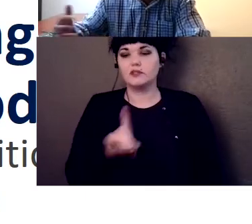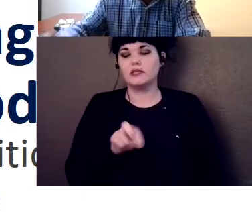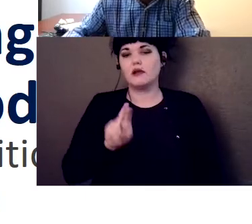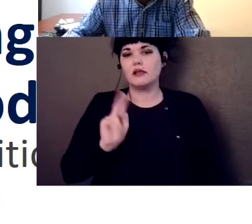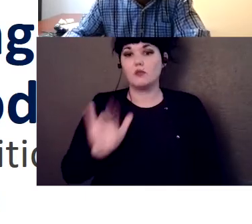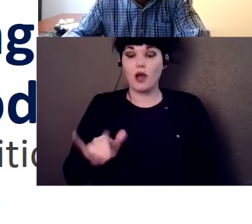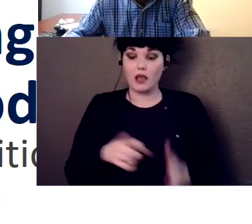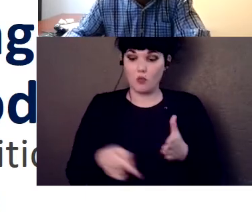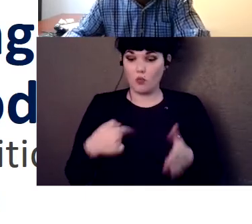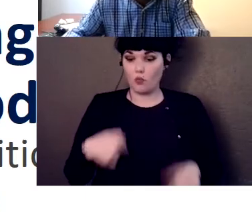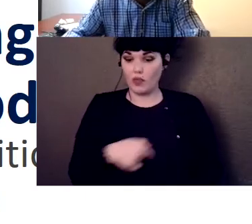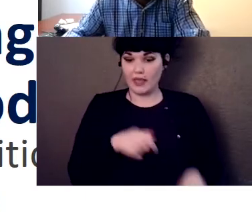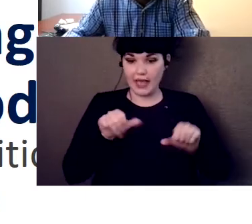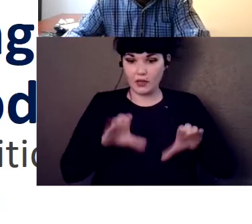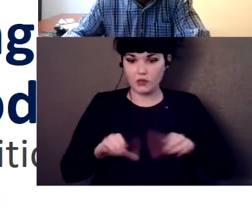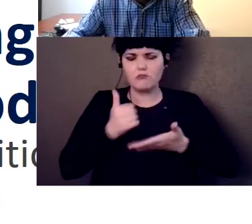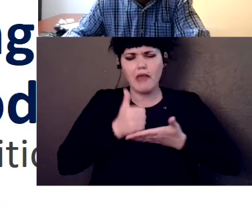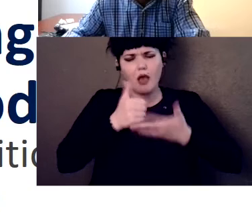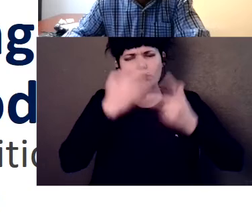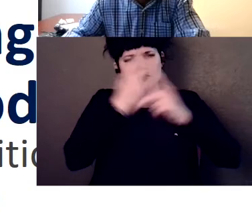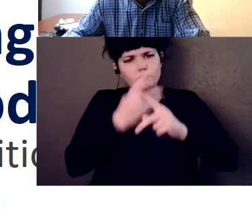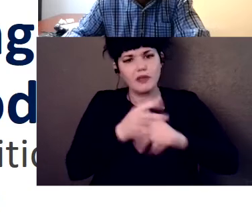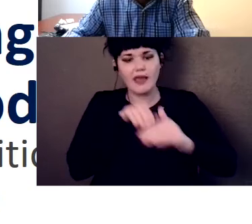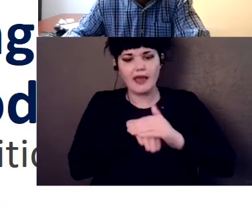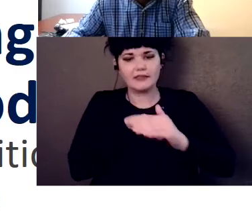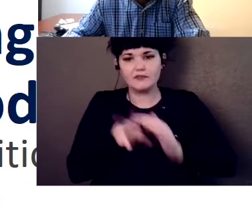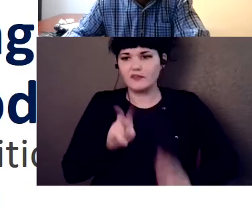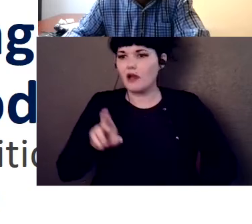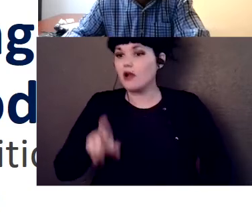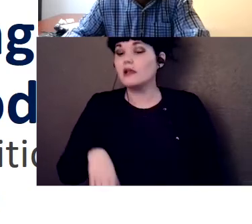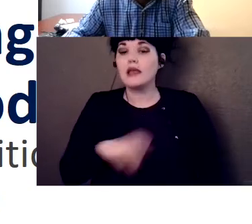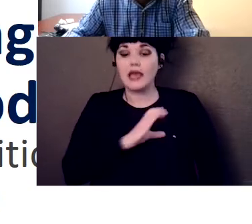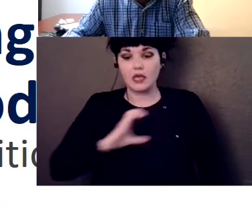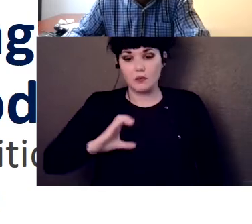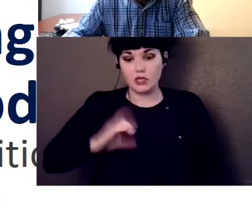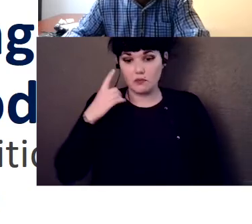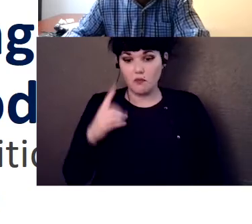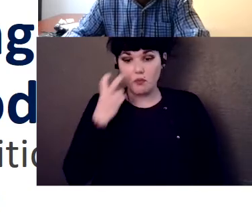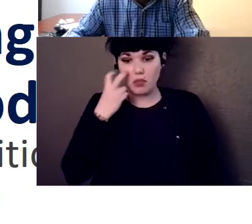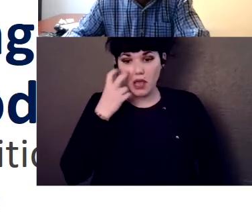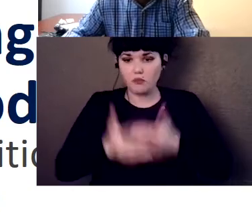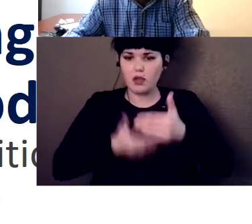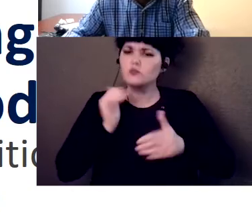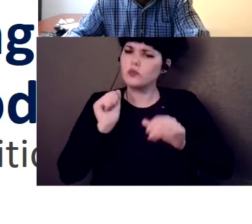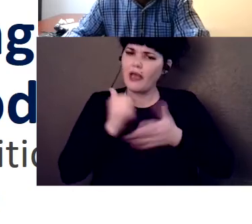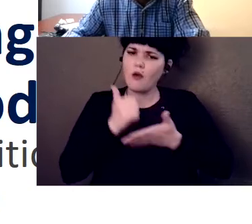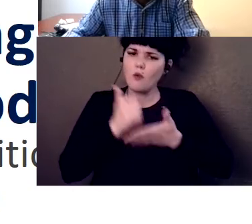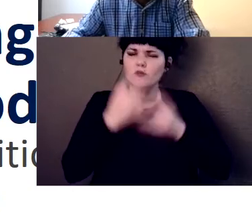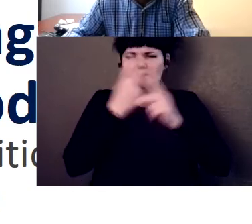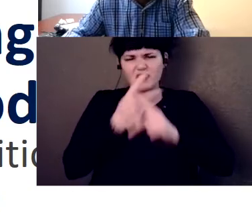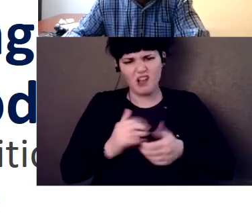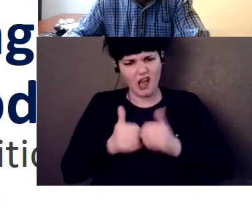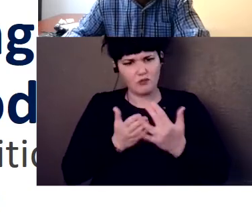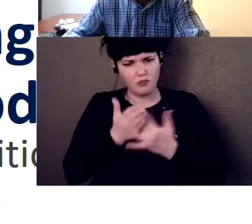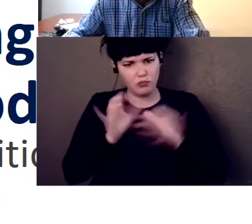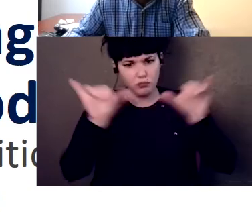we can do is we can help you navigate the Access VR and Commission for the Blind process every step of the way, whether you're just interested in applying for Access